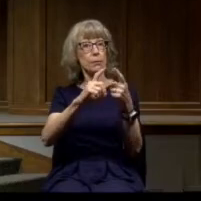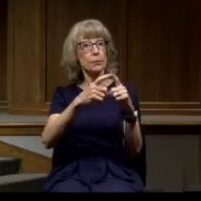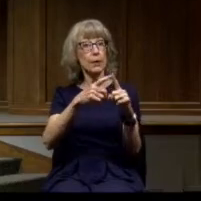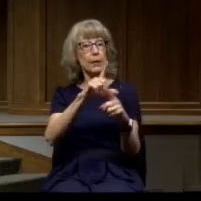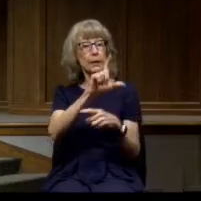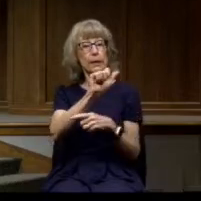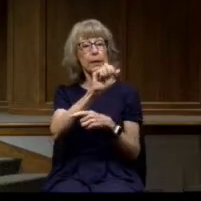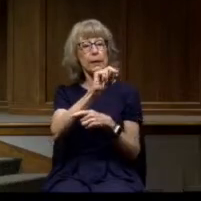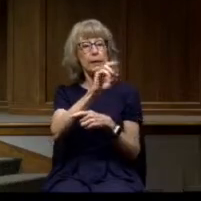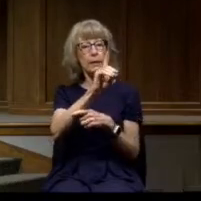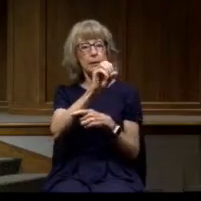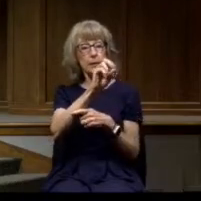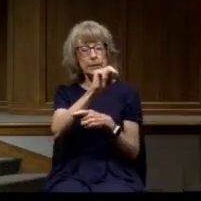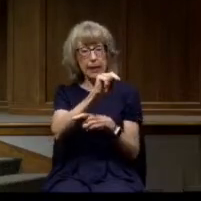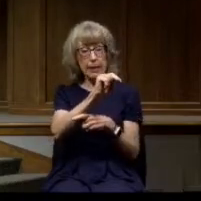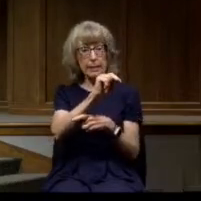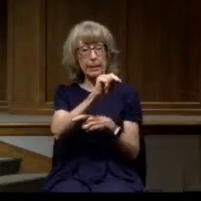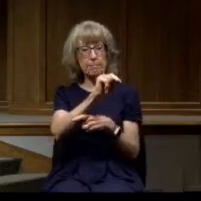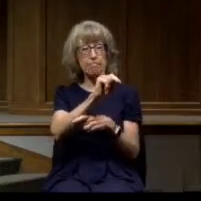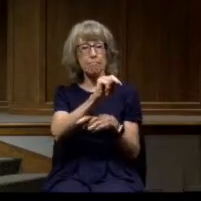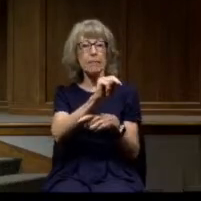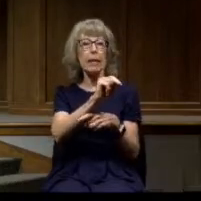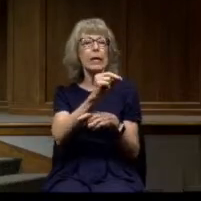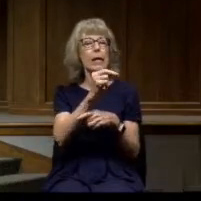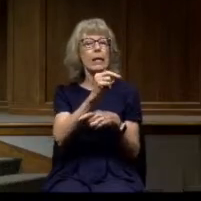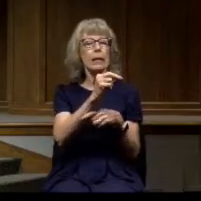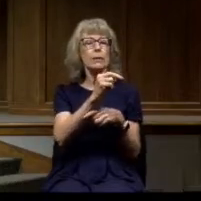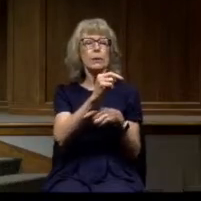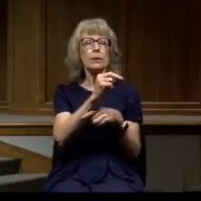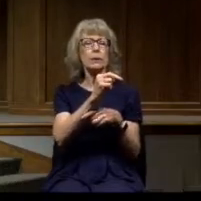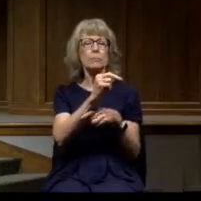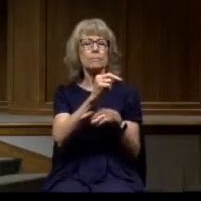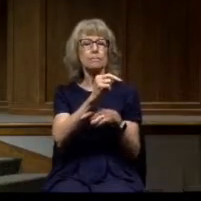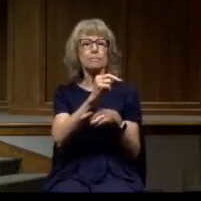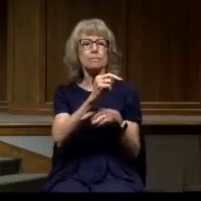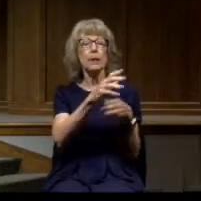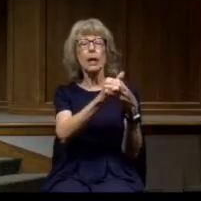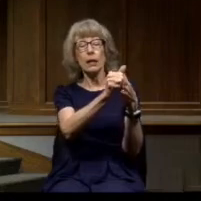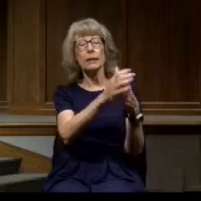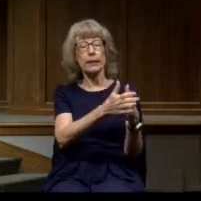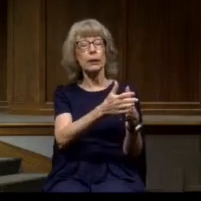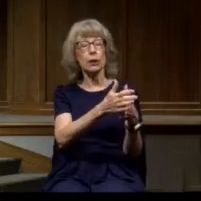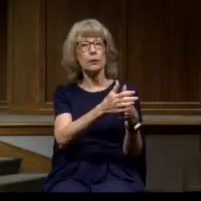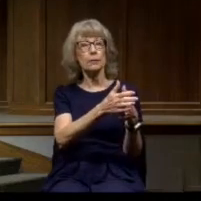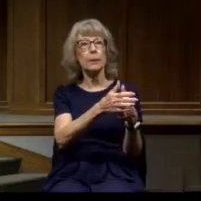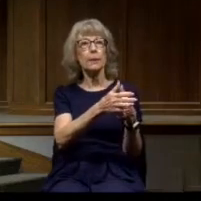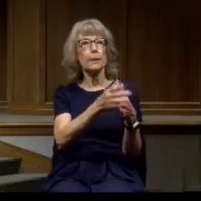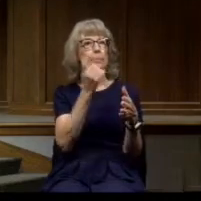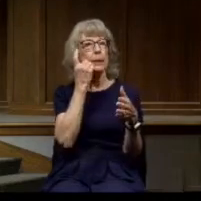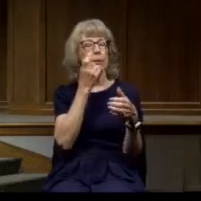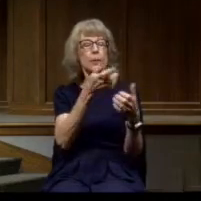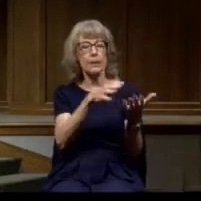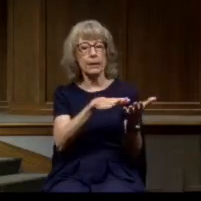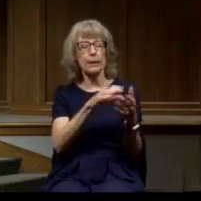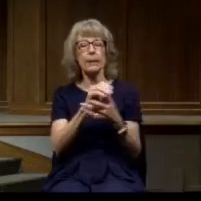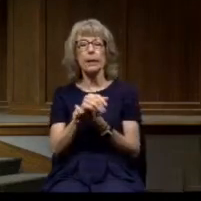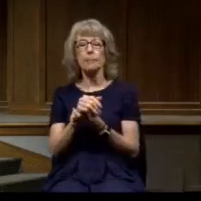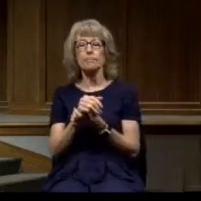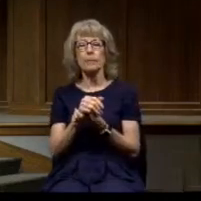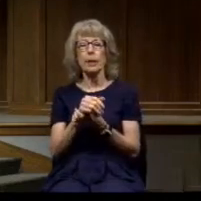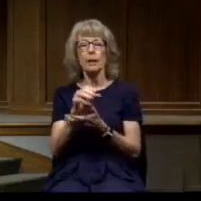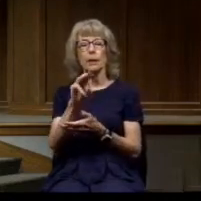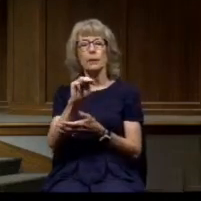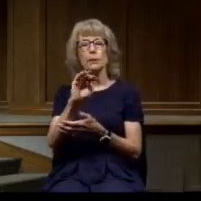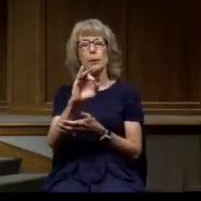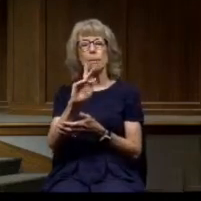speaker, author, passed away earlier this year. And in the final weeks of his life, Mike Cope had a really interesting